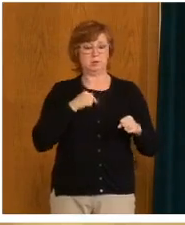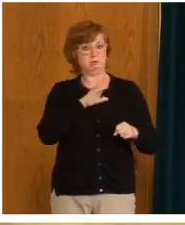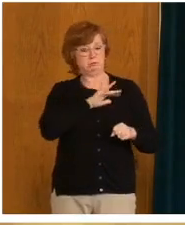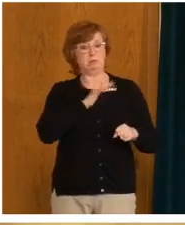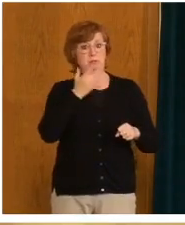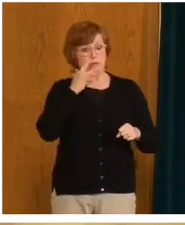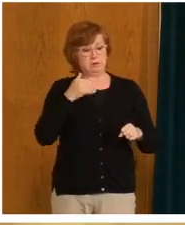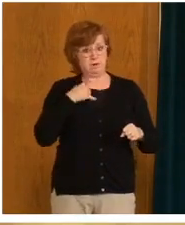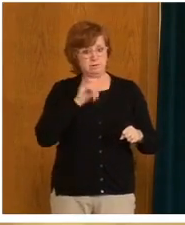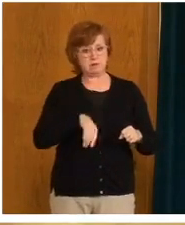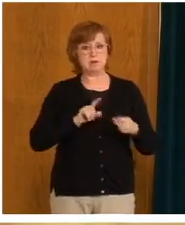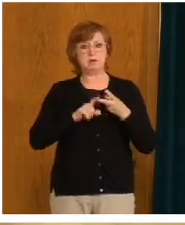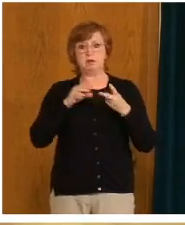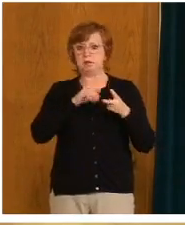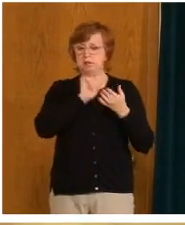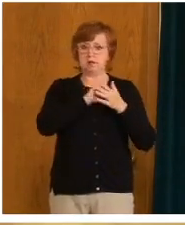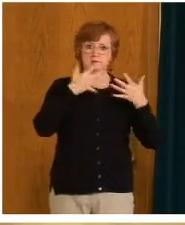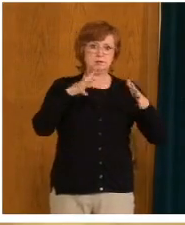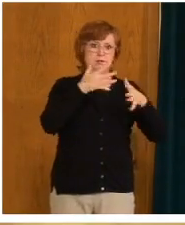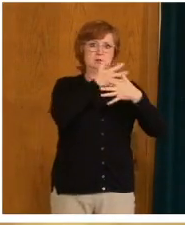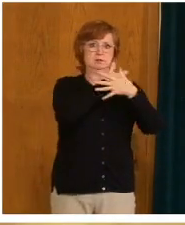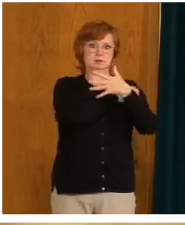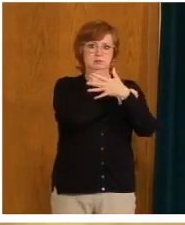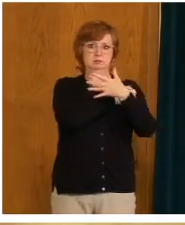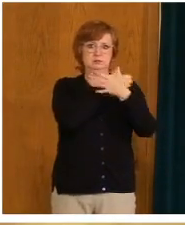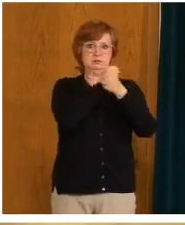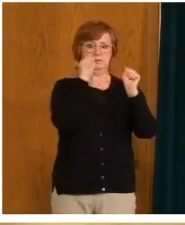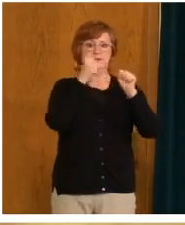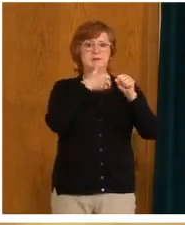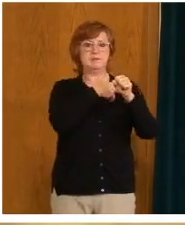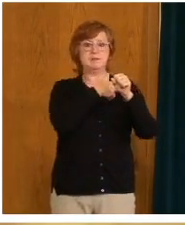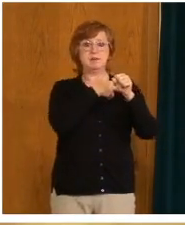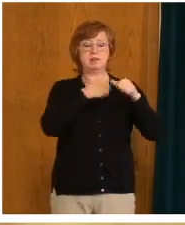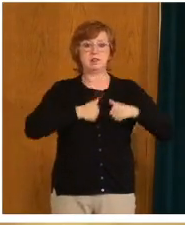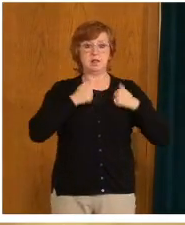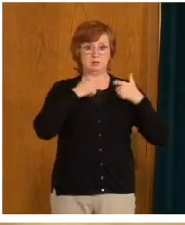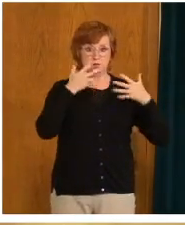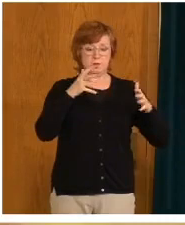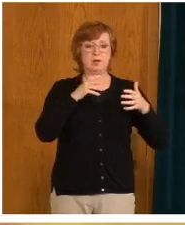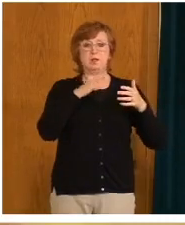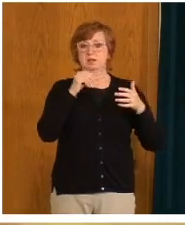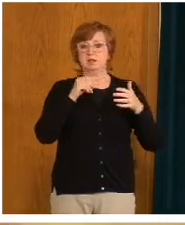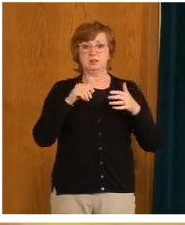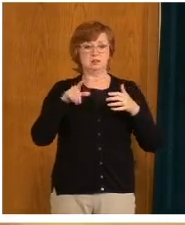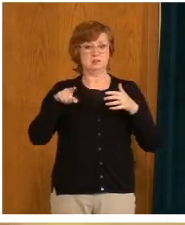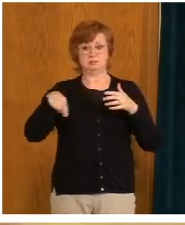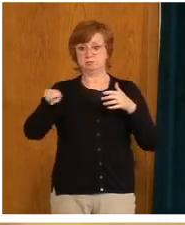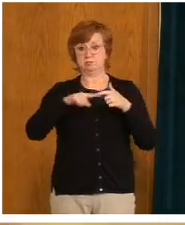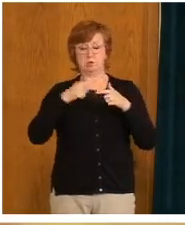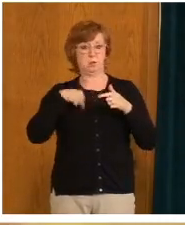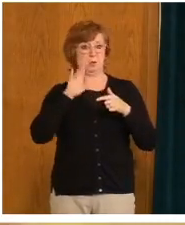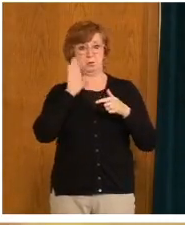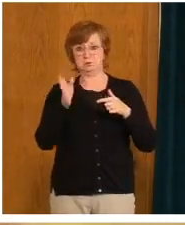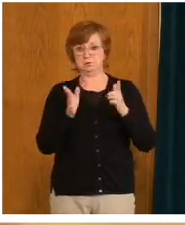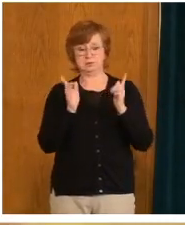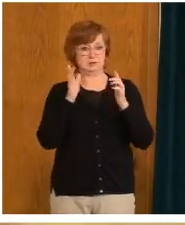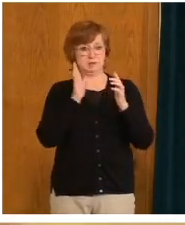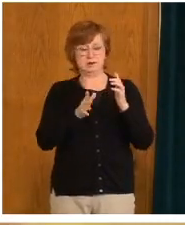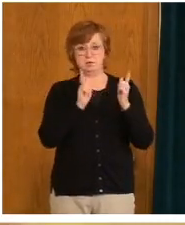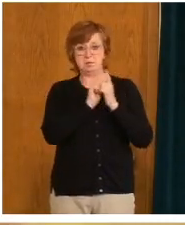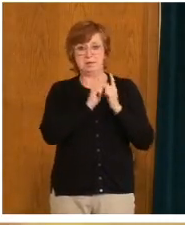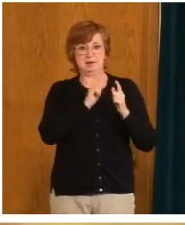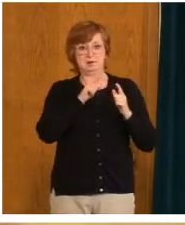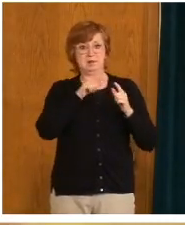and continue to save the lives of people that these folks actually will never meet. Here in our province of